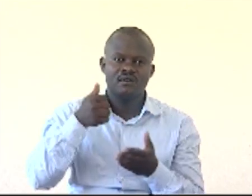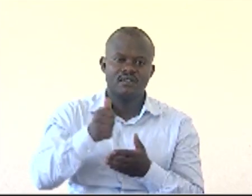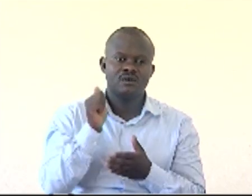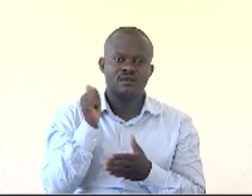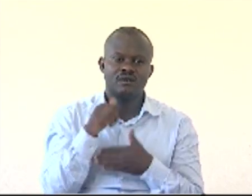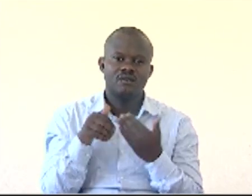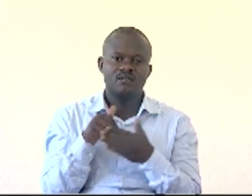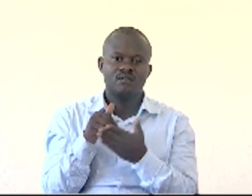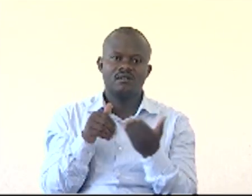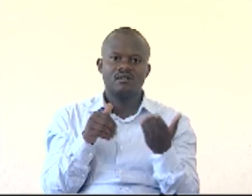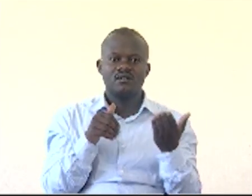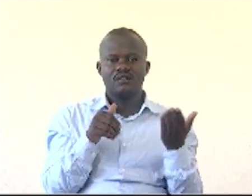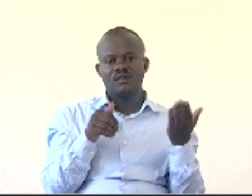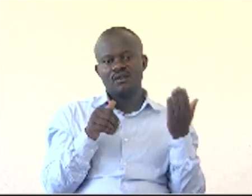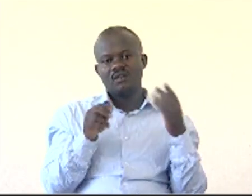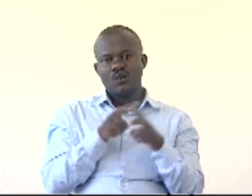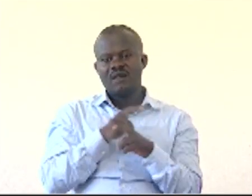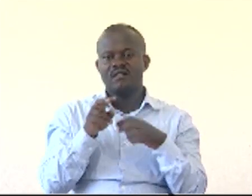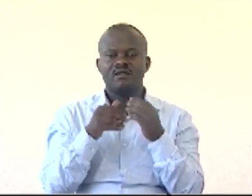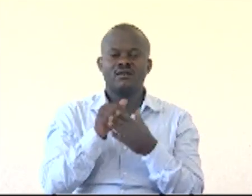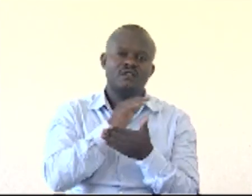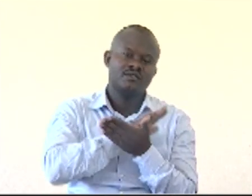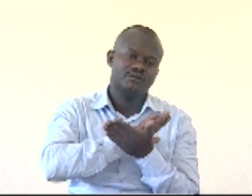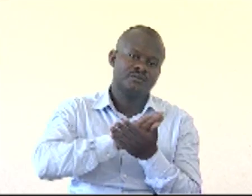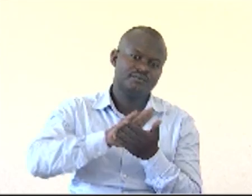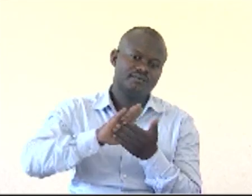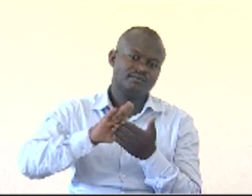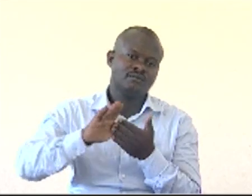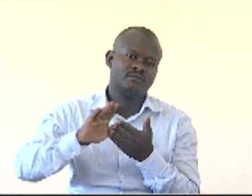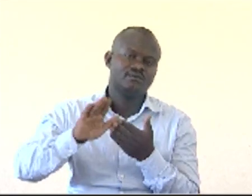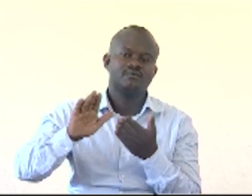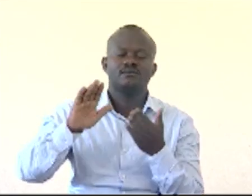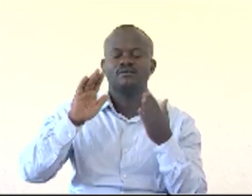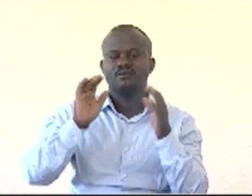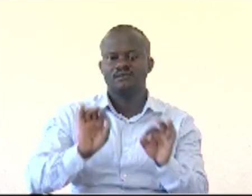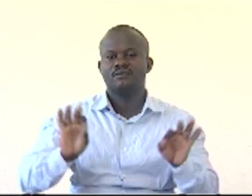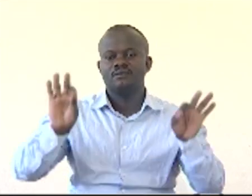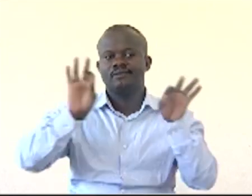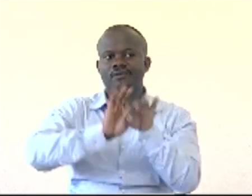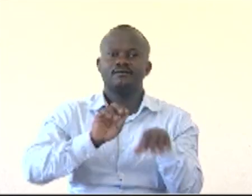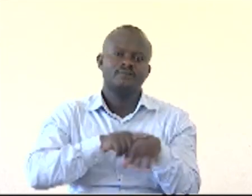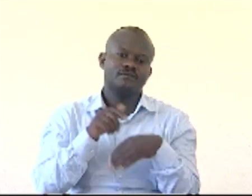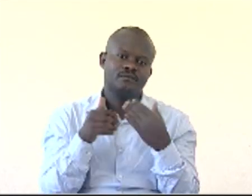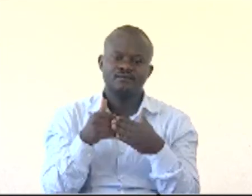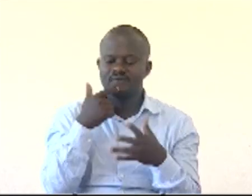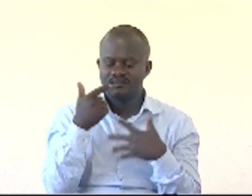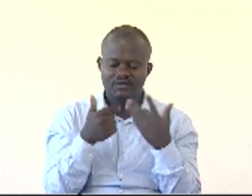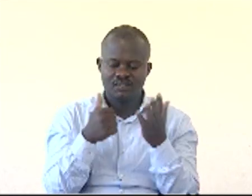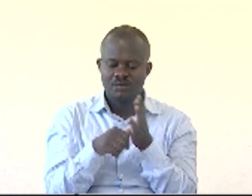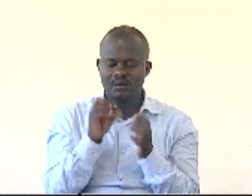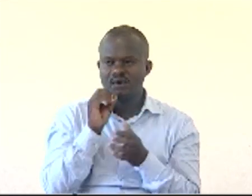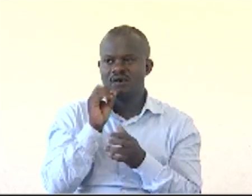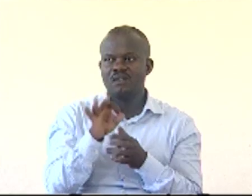sure you are very clean. Hygiene is very important when there is a problem